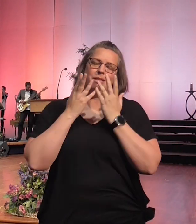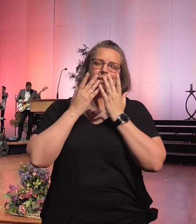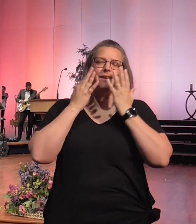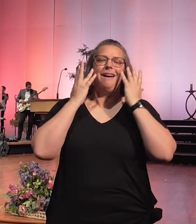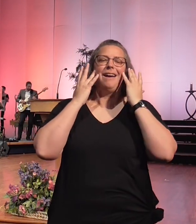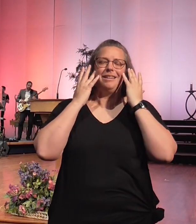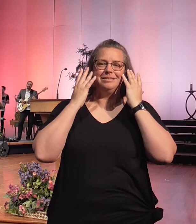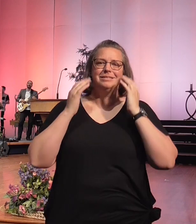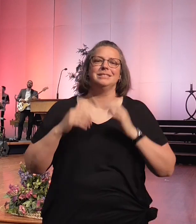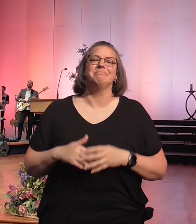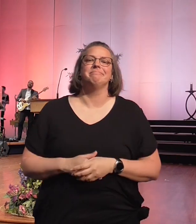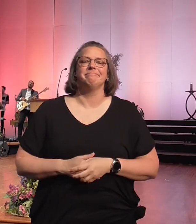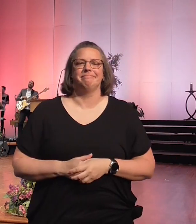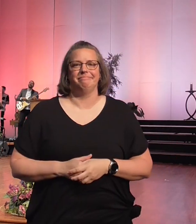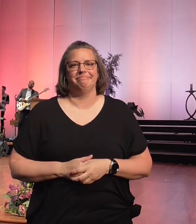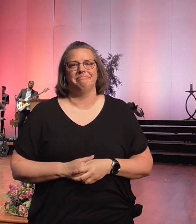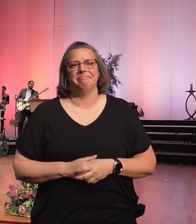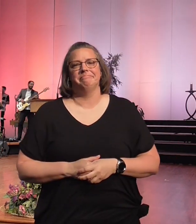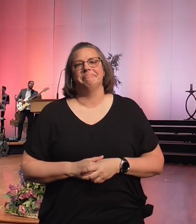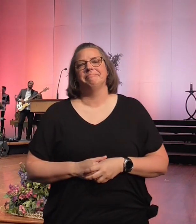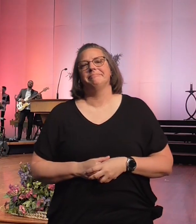kind.